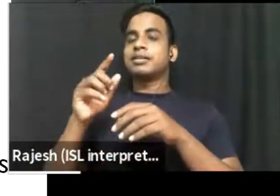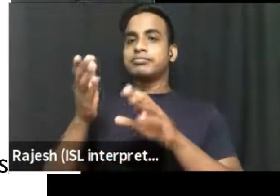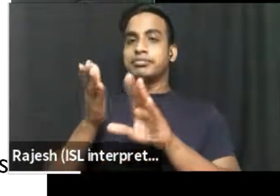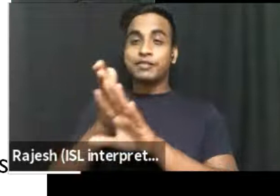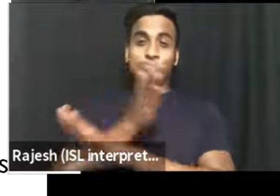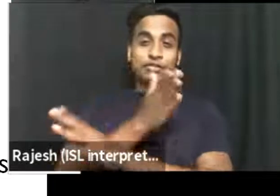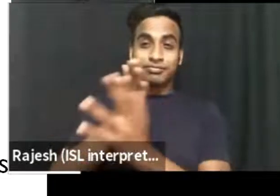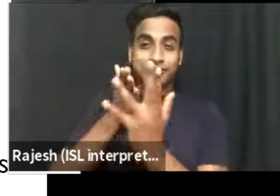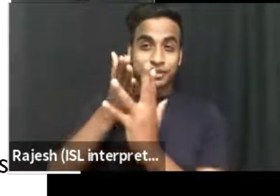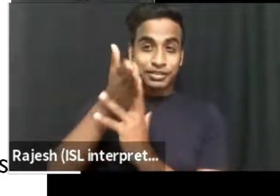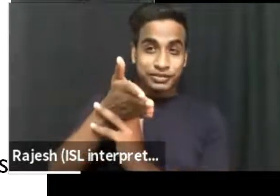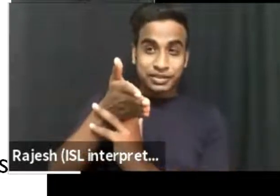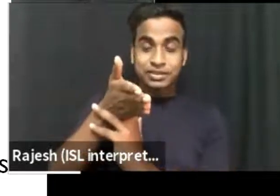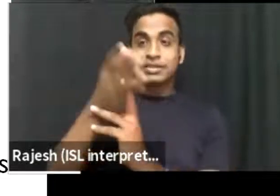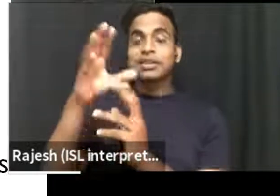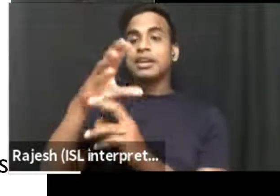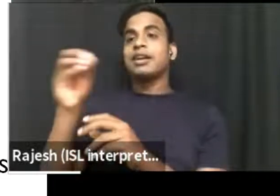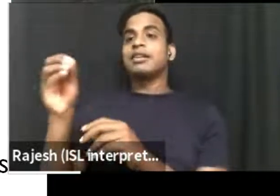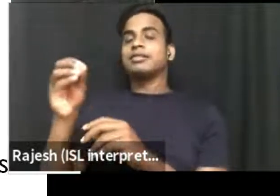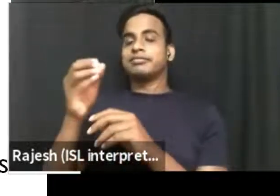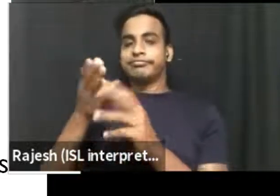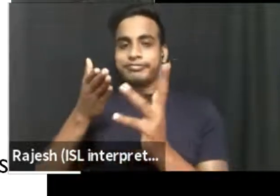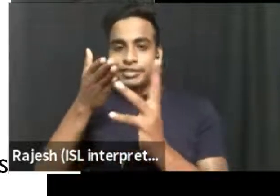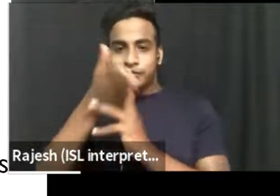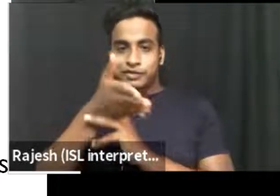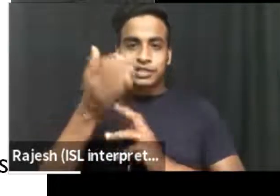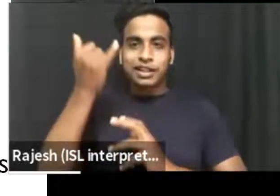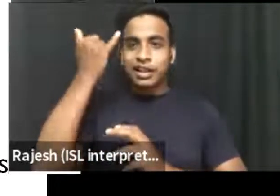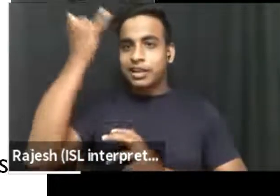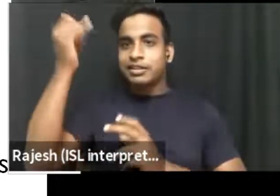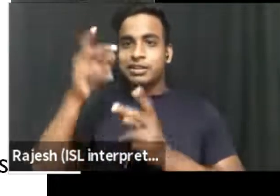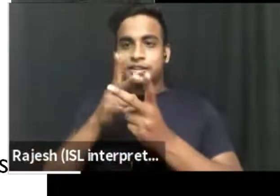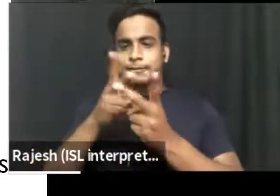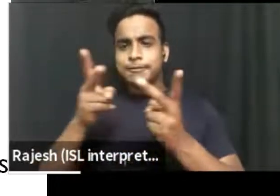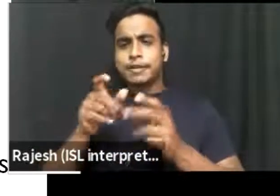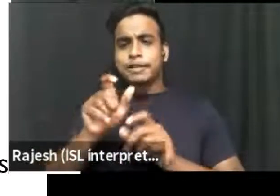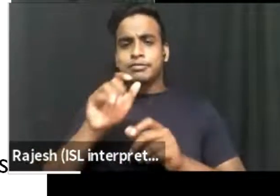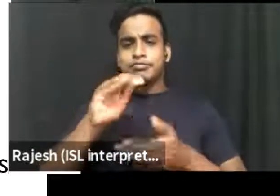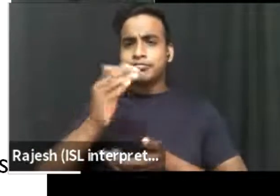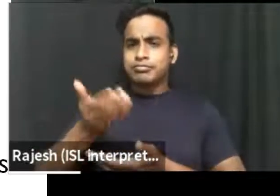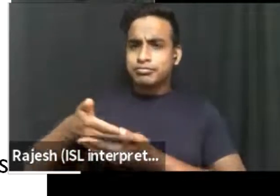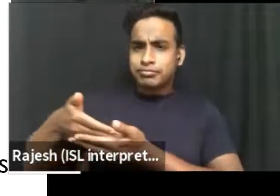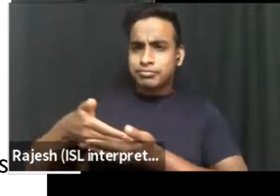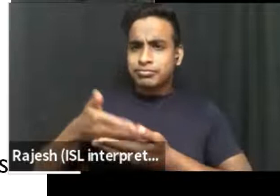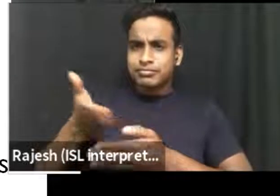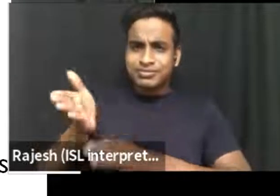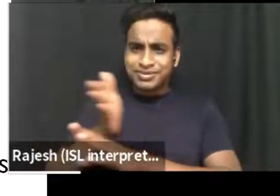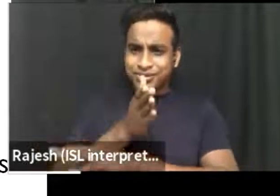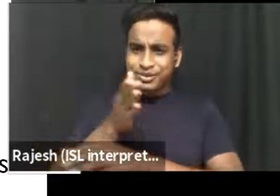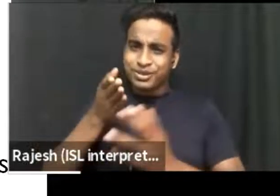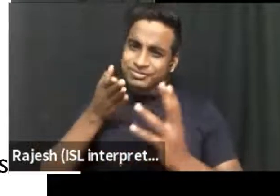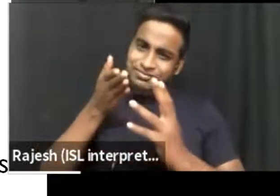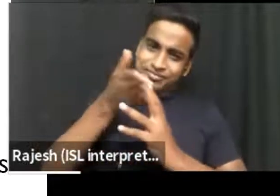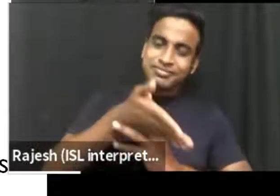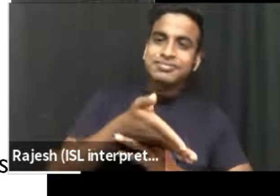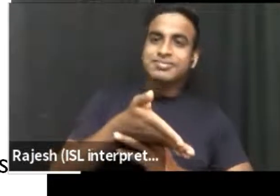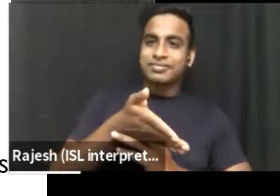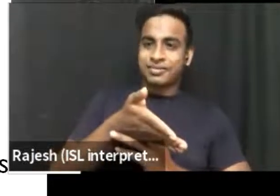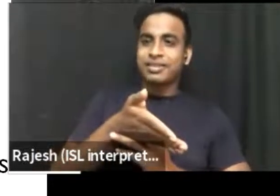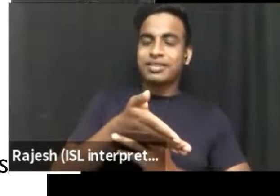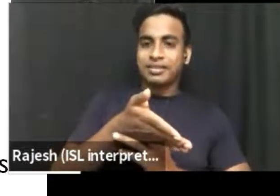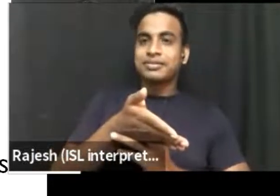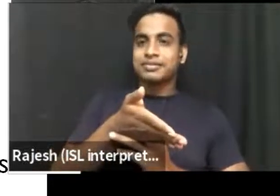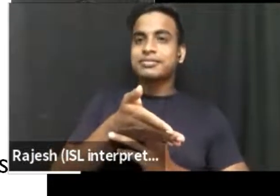and intervention strategies at a very, very early stage, whether it is small children or whether it is